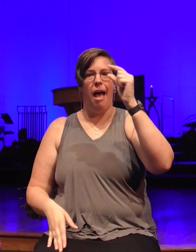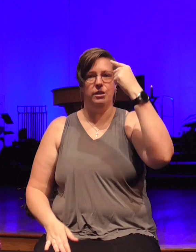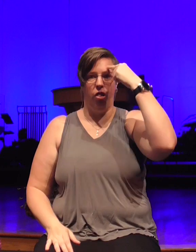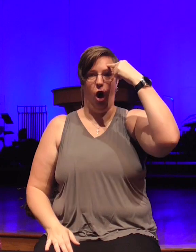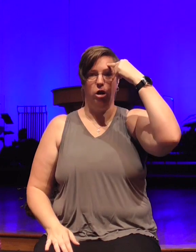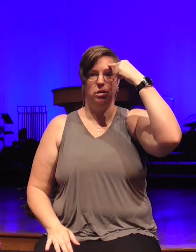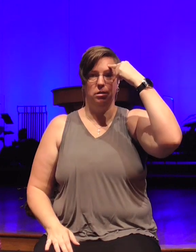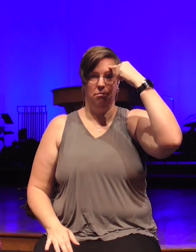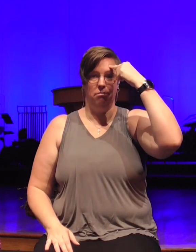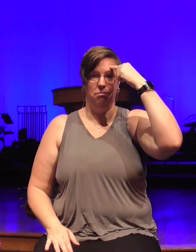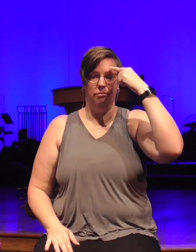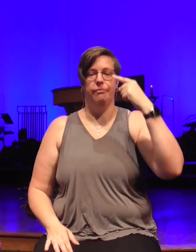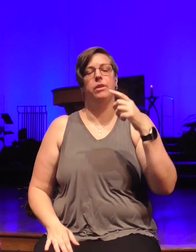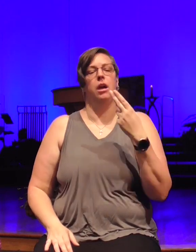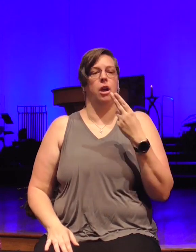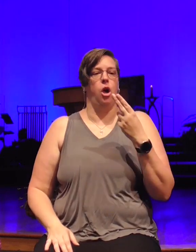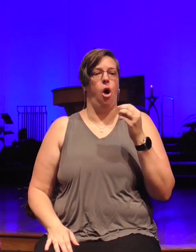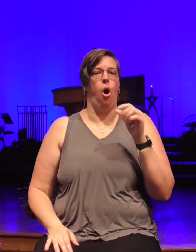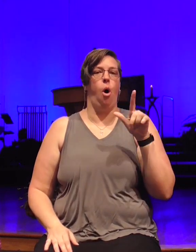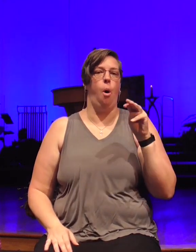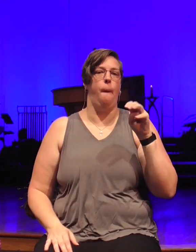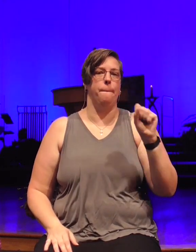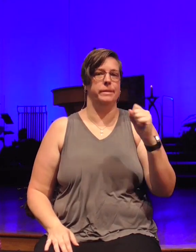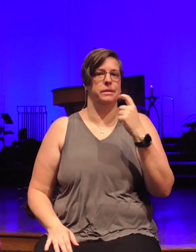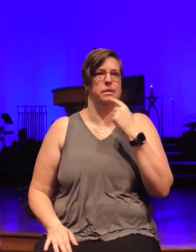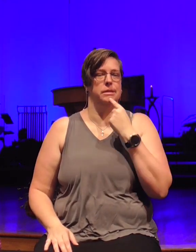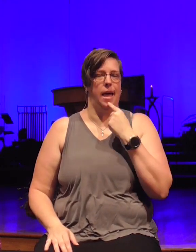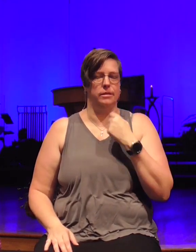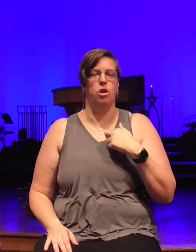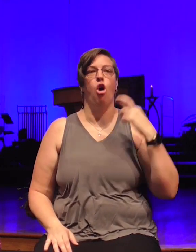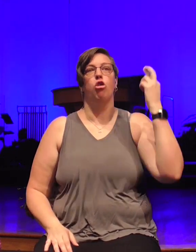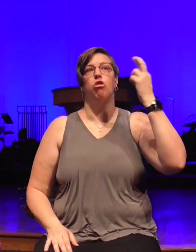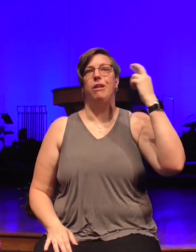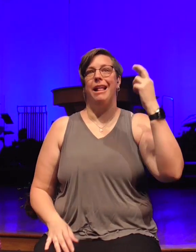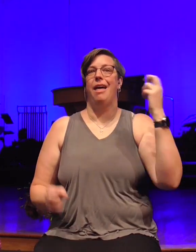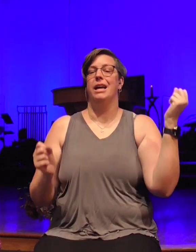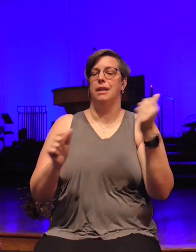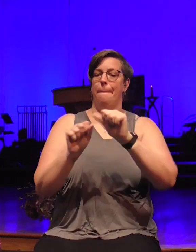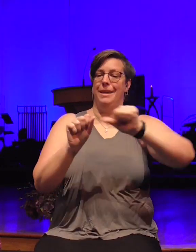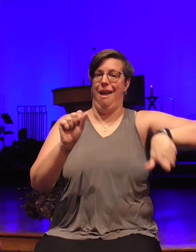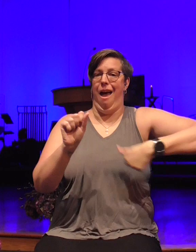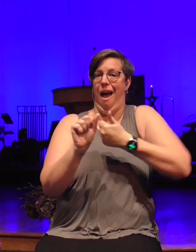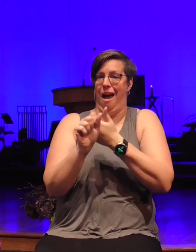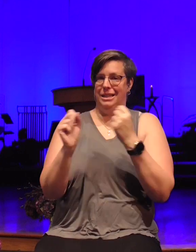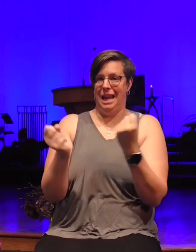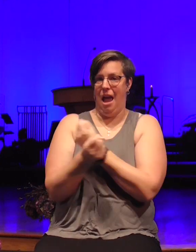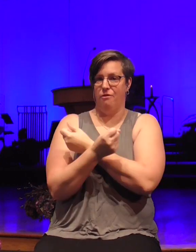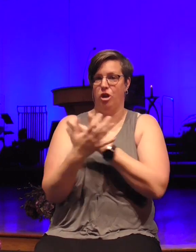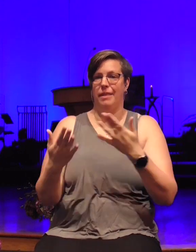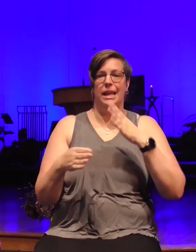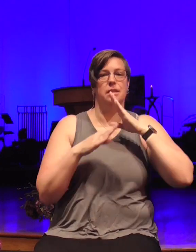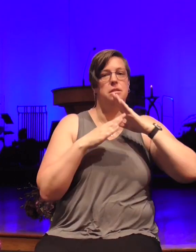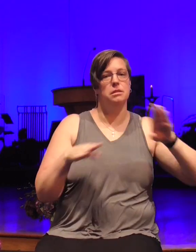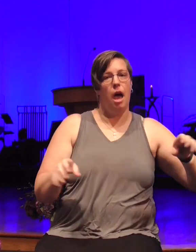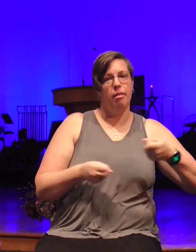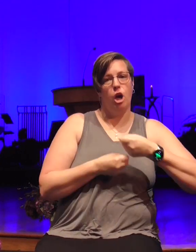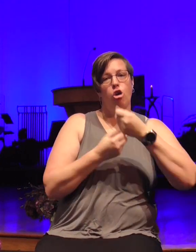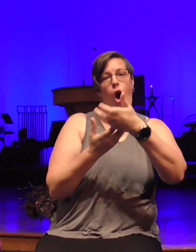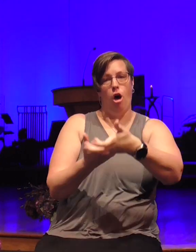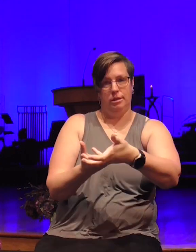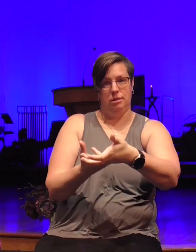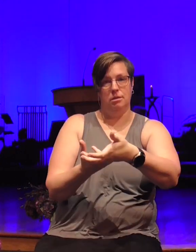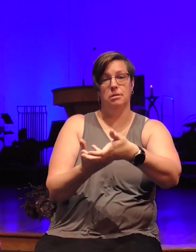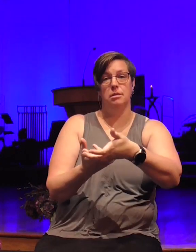us, realize that behind everything that is seen is the silent cause. There is nothing